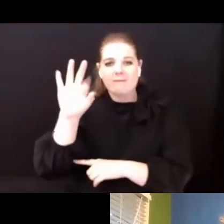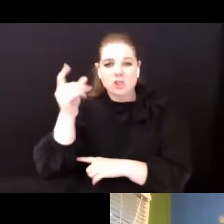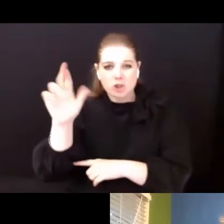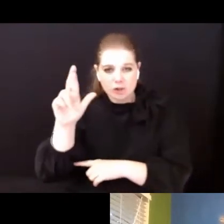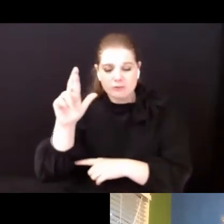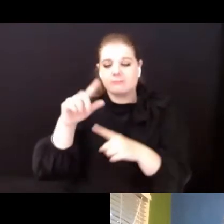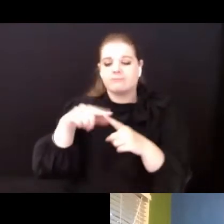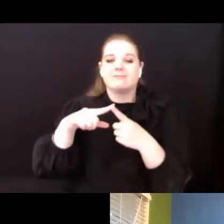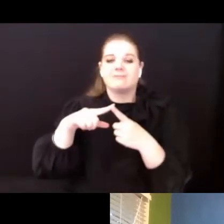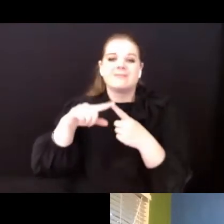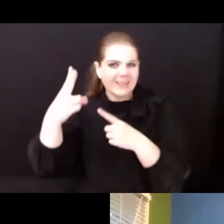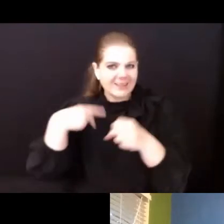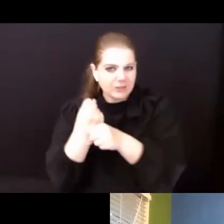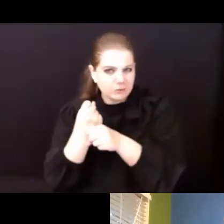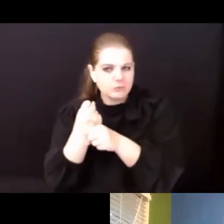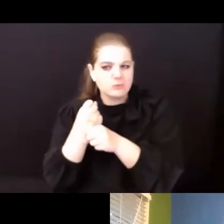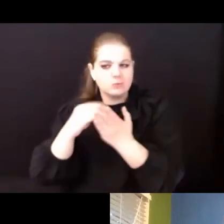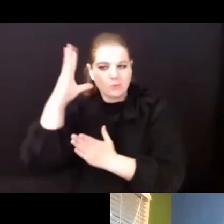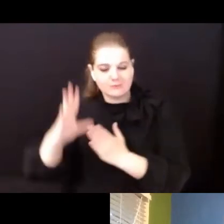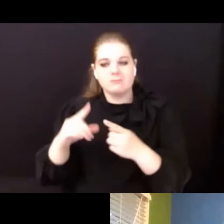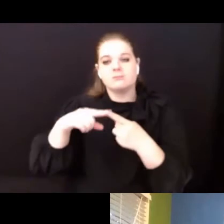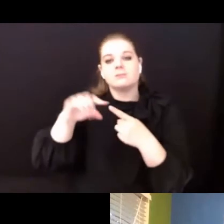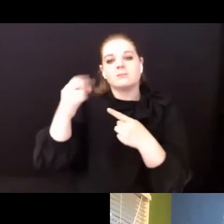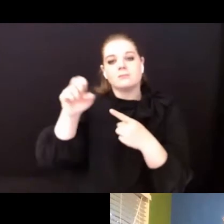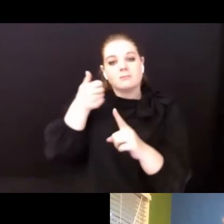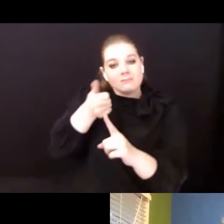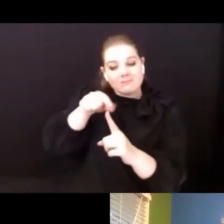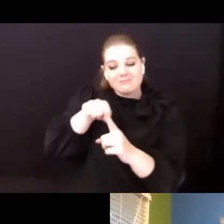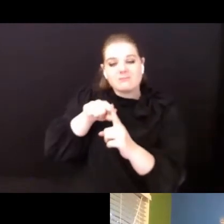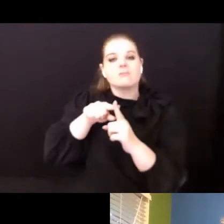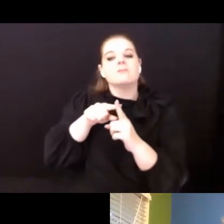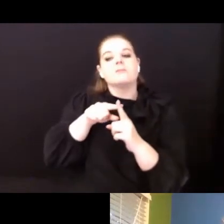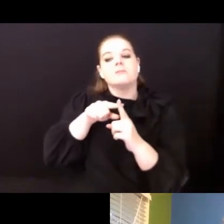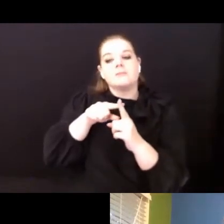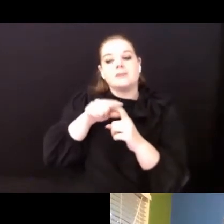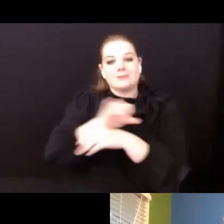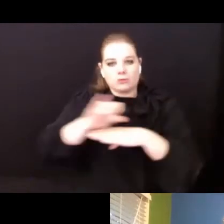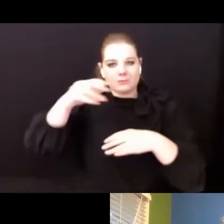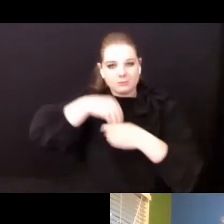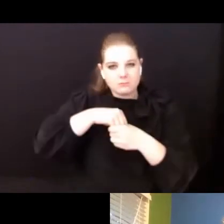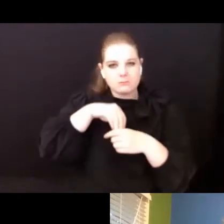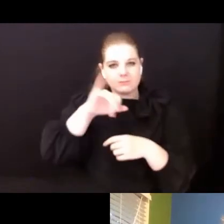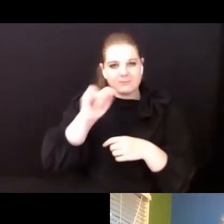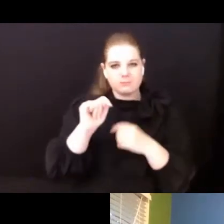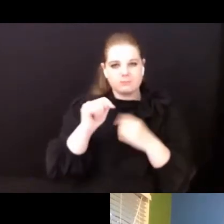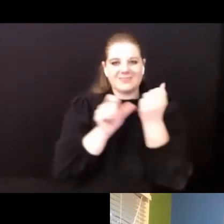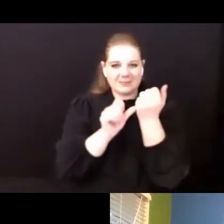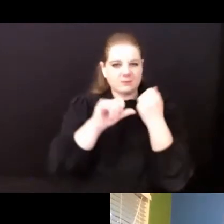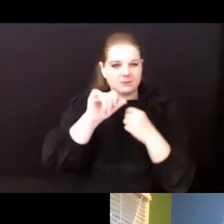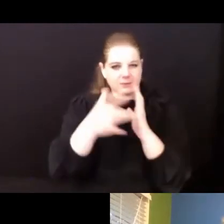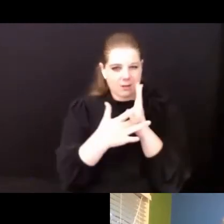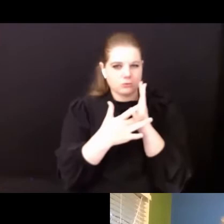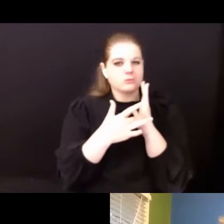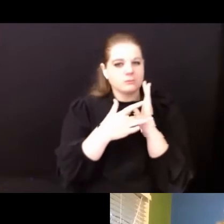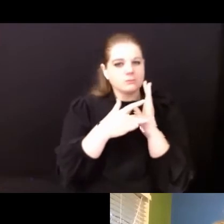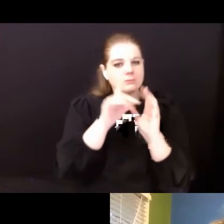year student, and she also has been interning in our assistive technology lab. And our technology would not be happening every